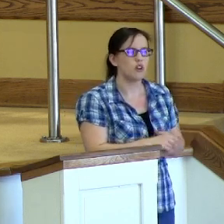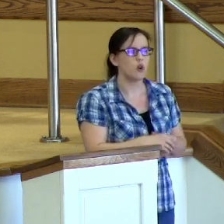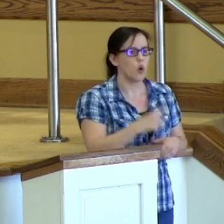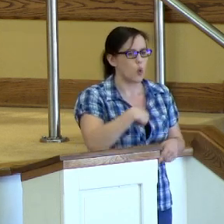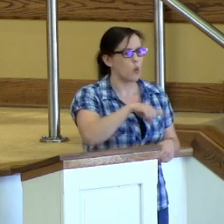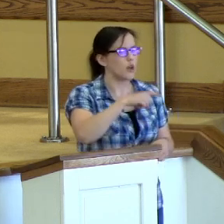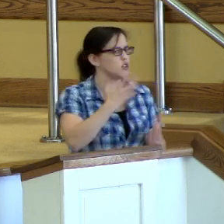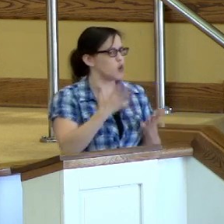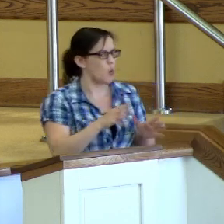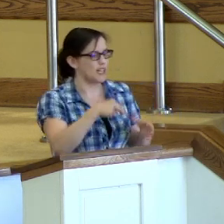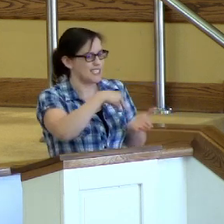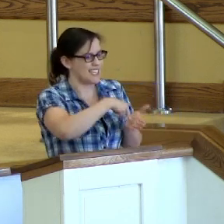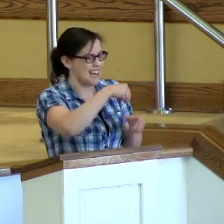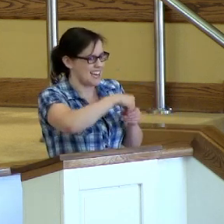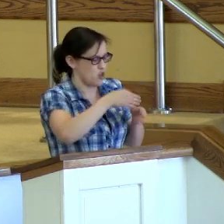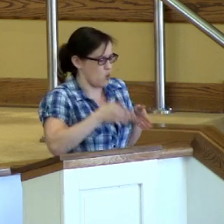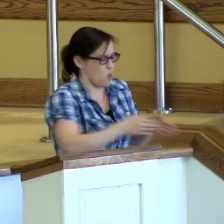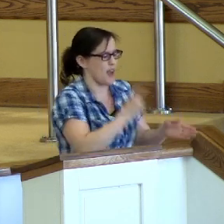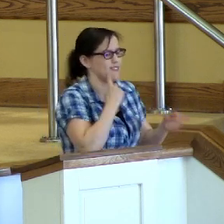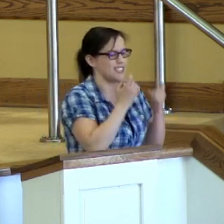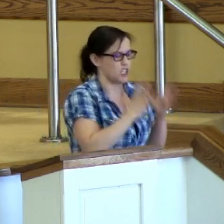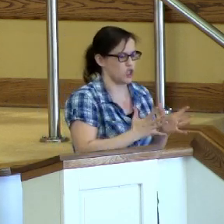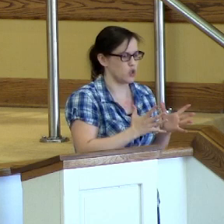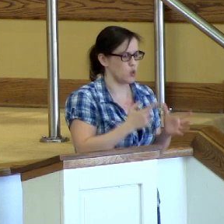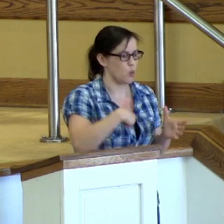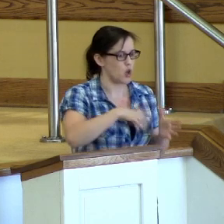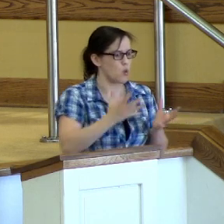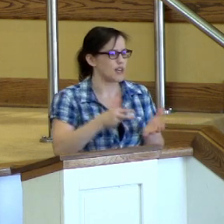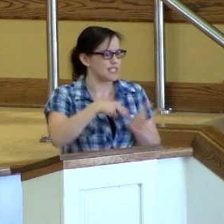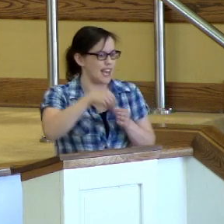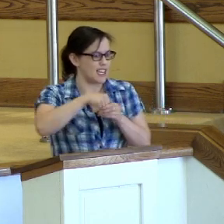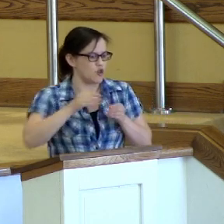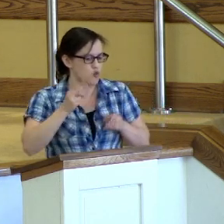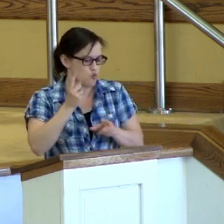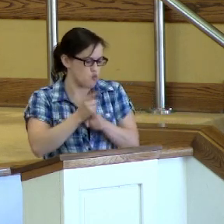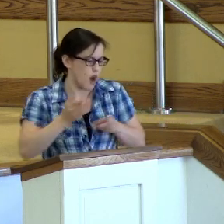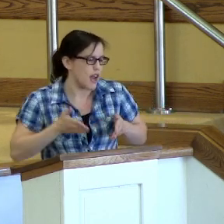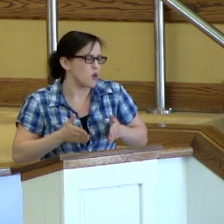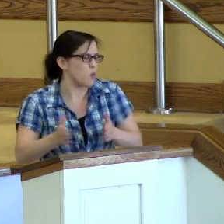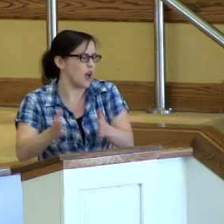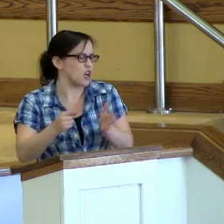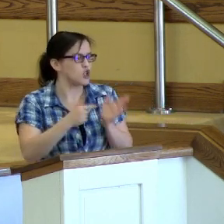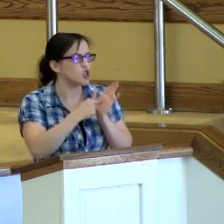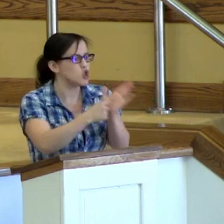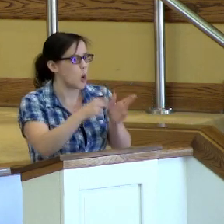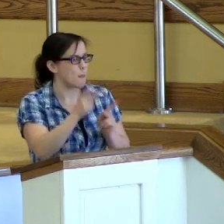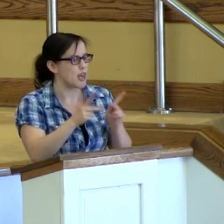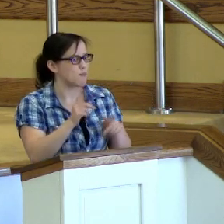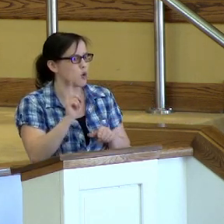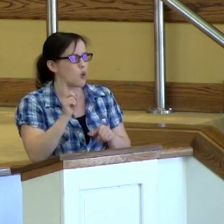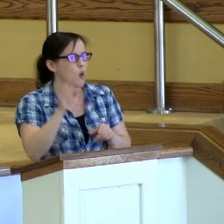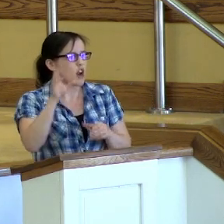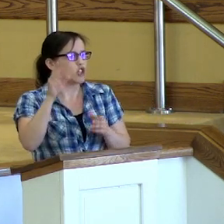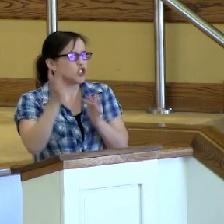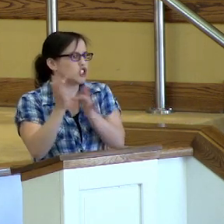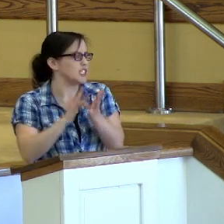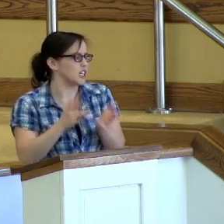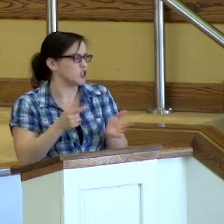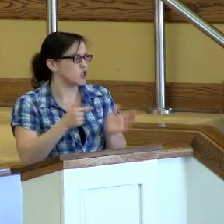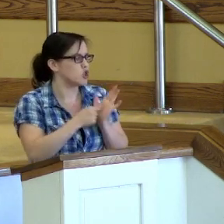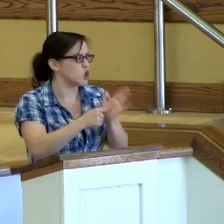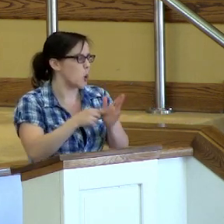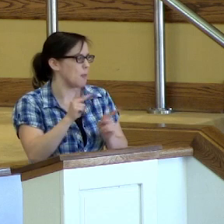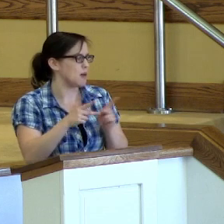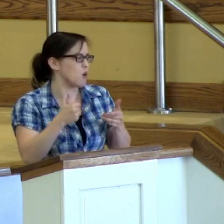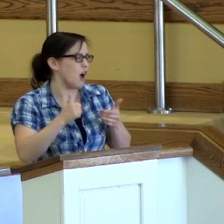people to salvation, and to show them that this world is dark and dying, and there's nothing good in this world. It's all going to burn